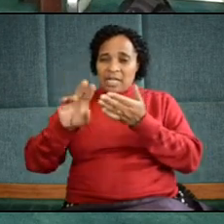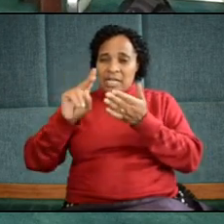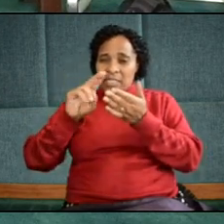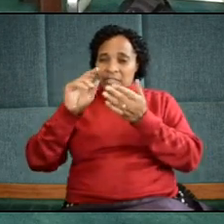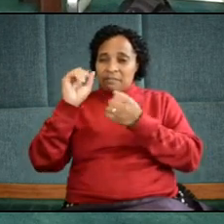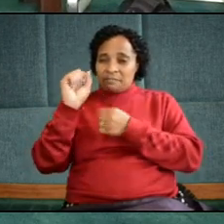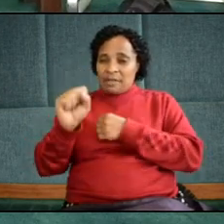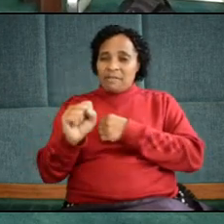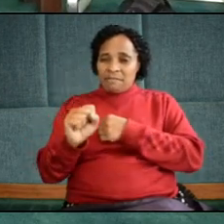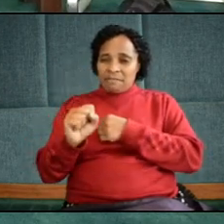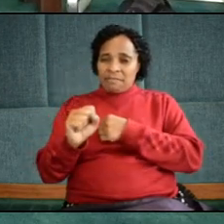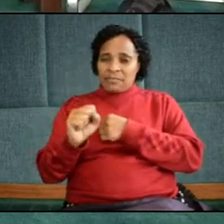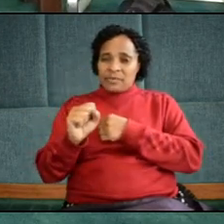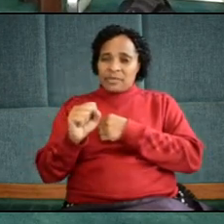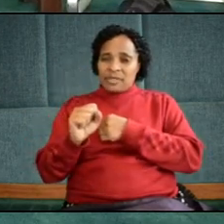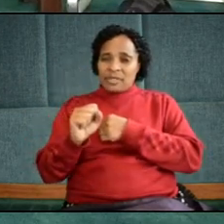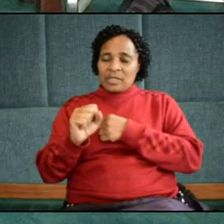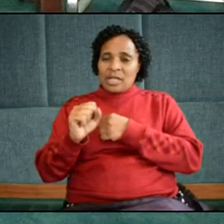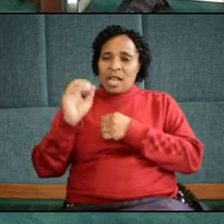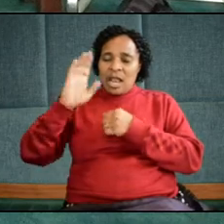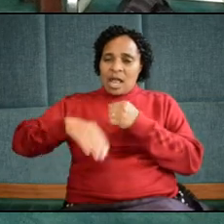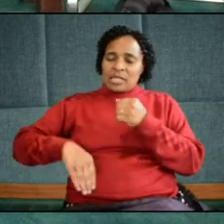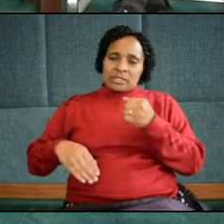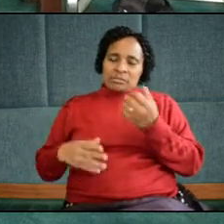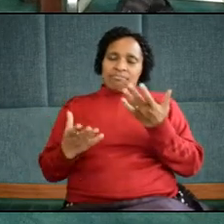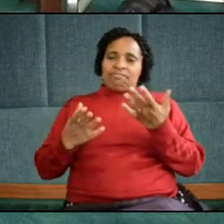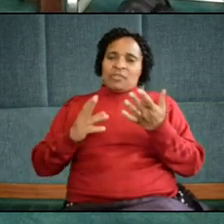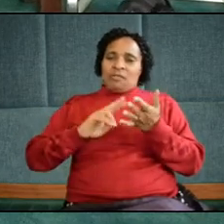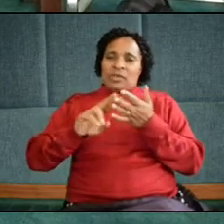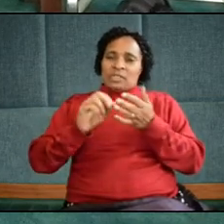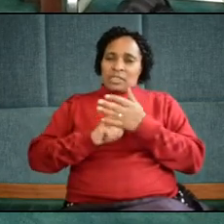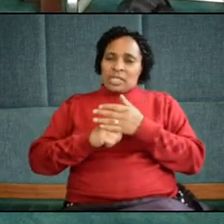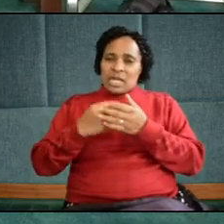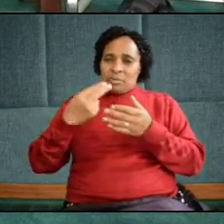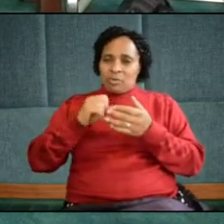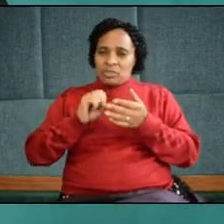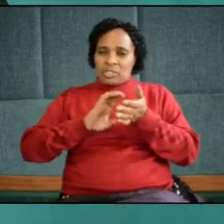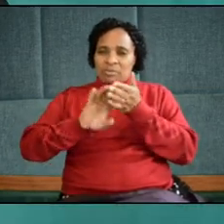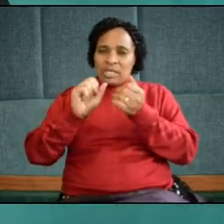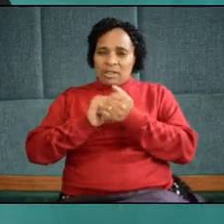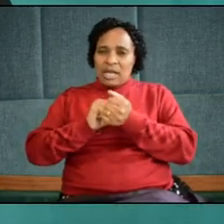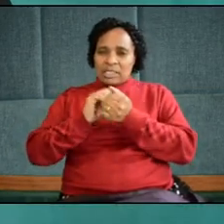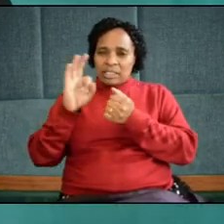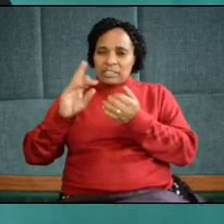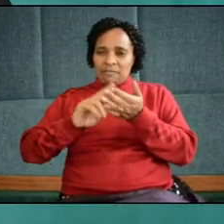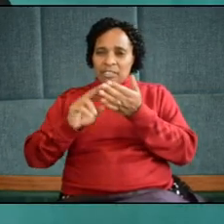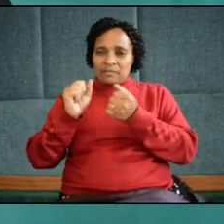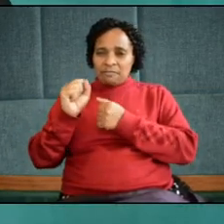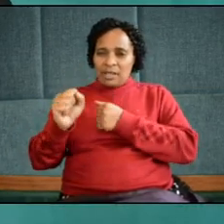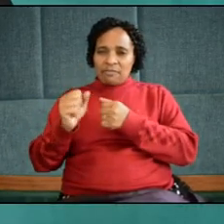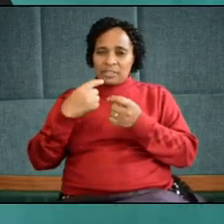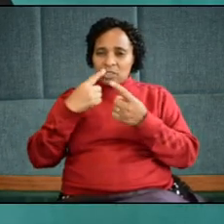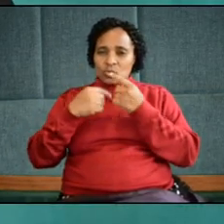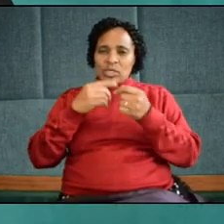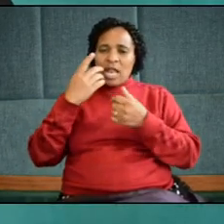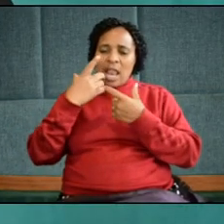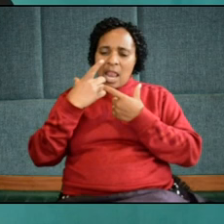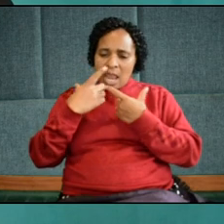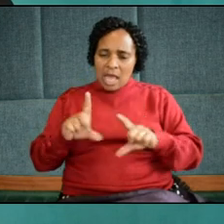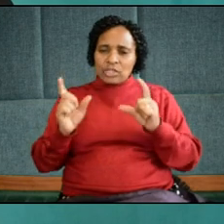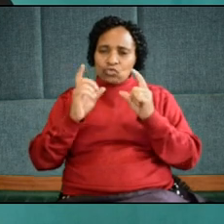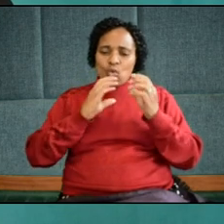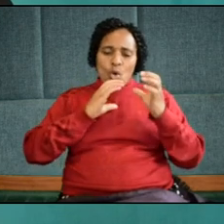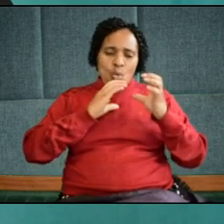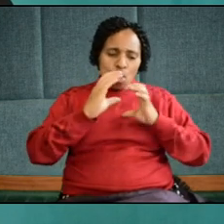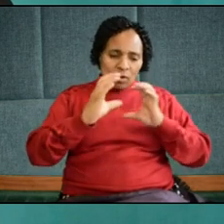verse 5. The very last verse in the punchlines. Hebrews 13, verse 5, it says, let your conversations be